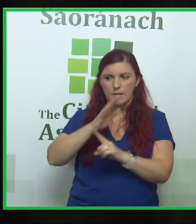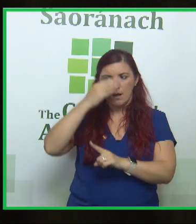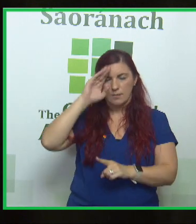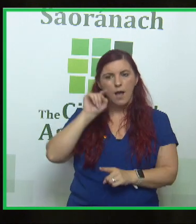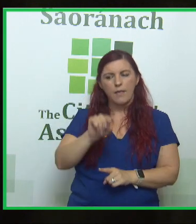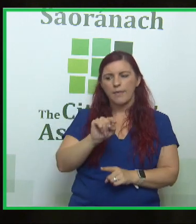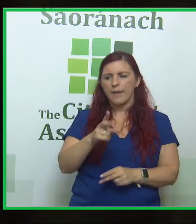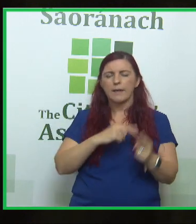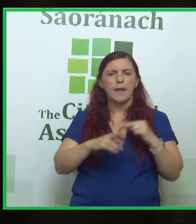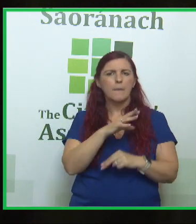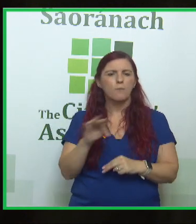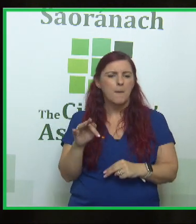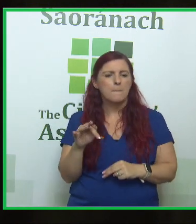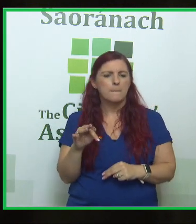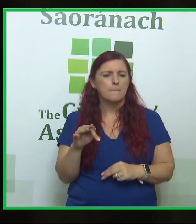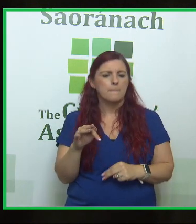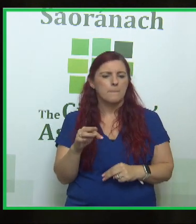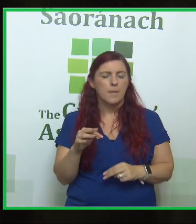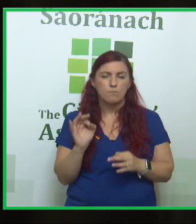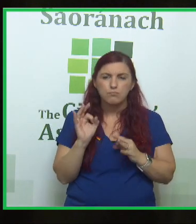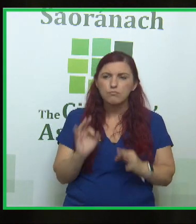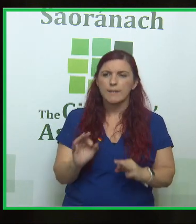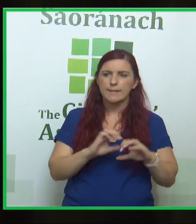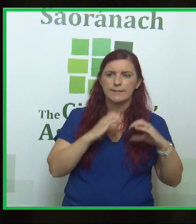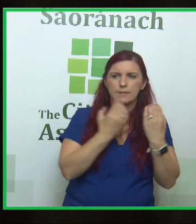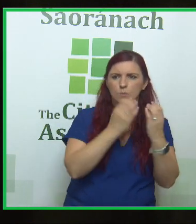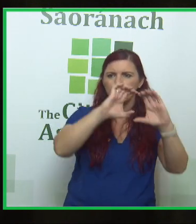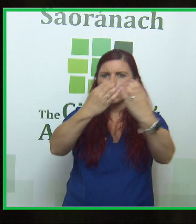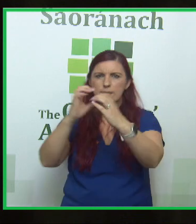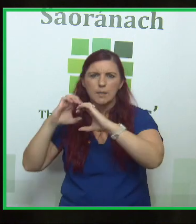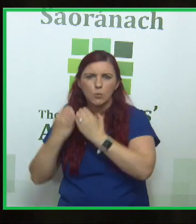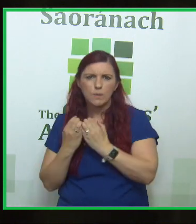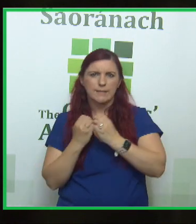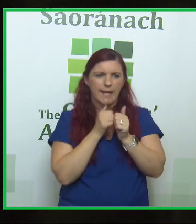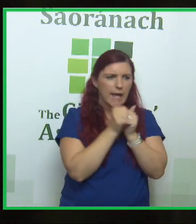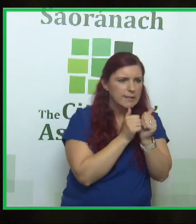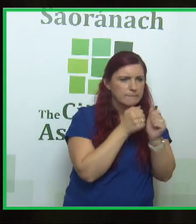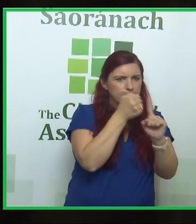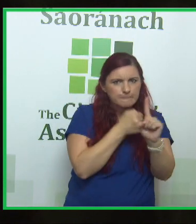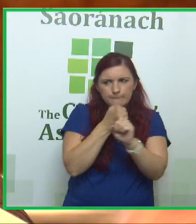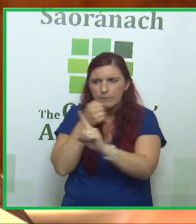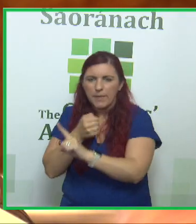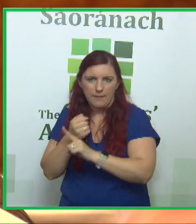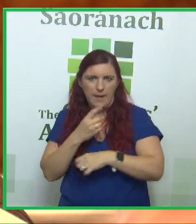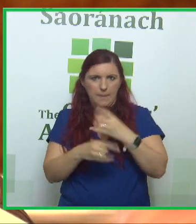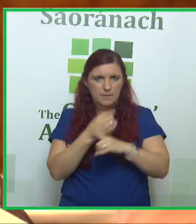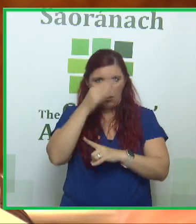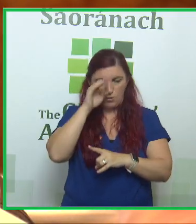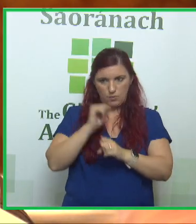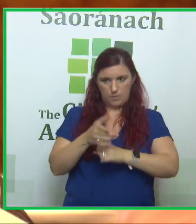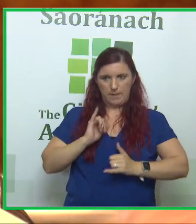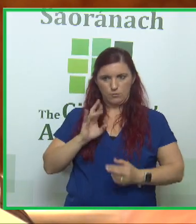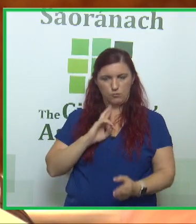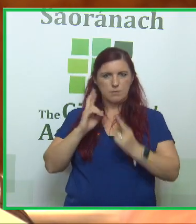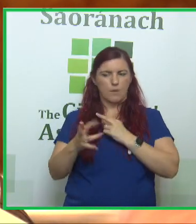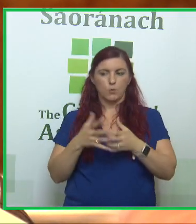came out of all of the really brilliant community activism that there was in Ireland to respond to the